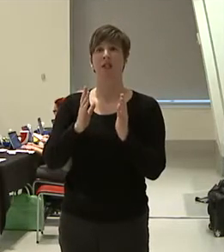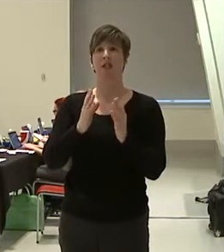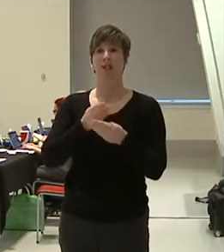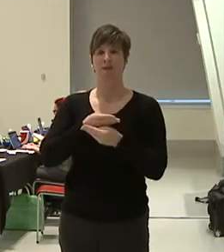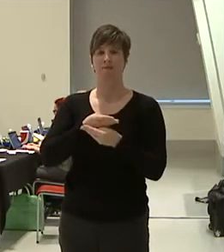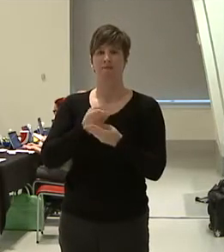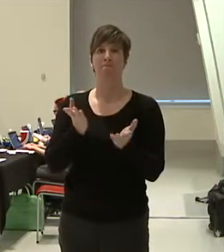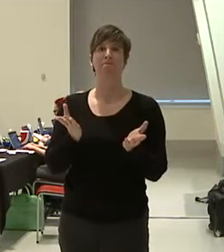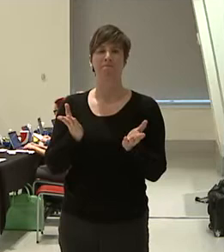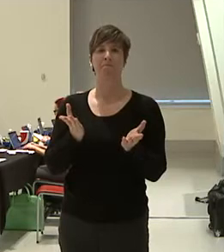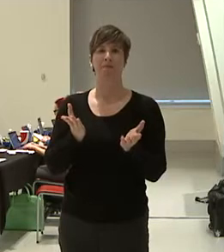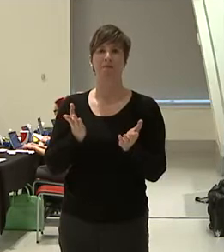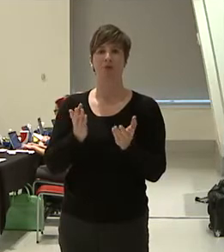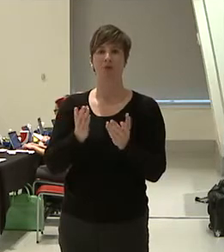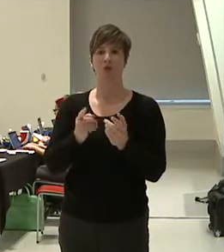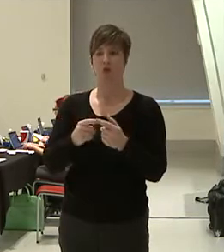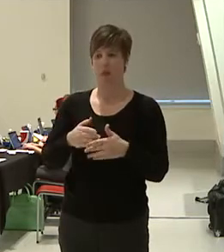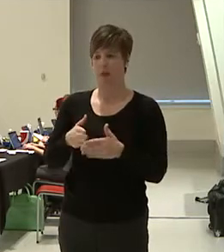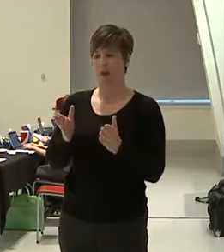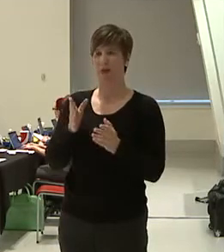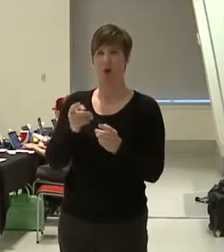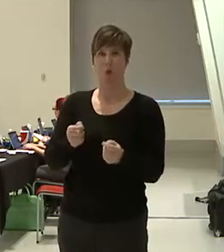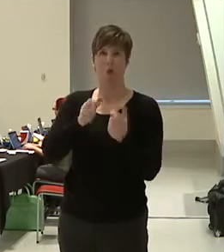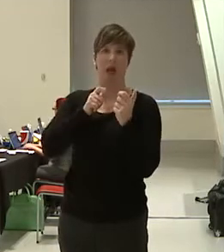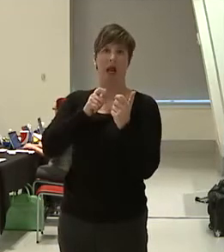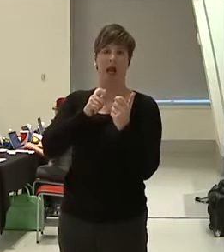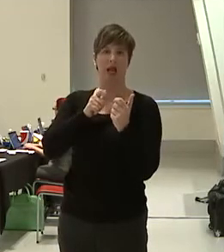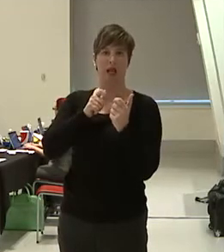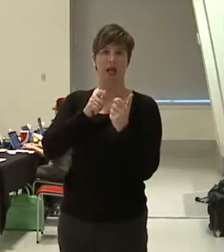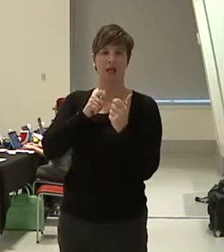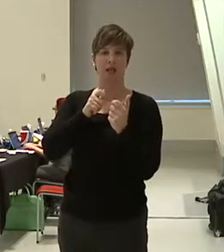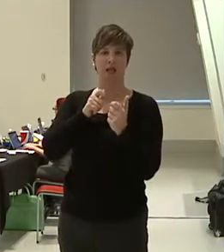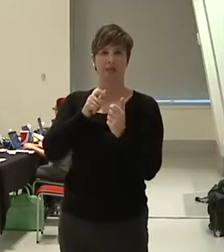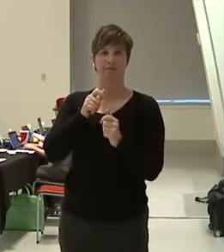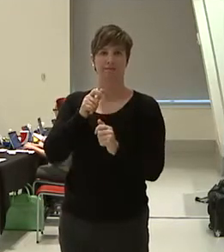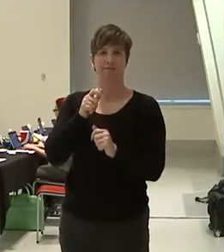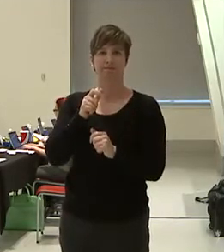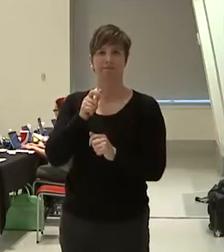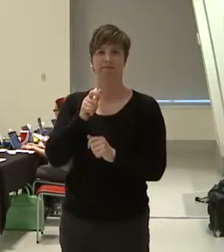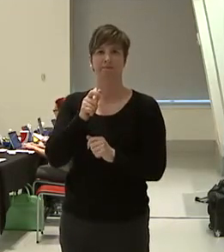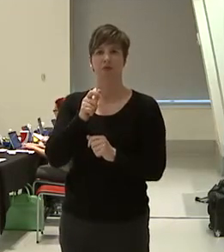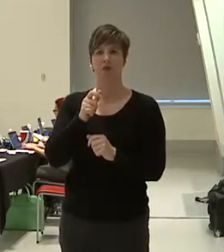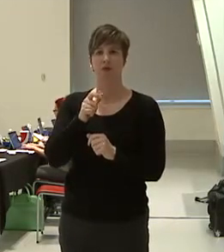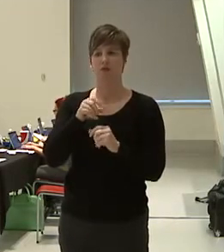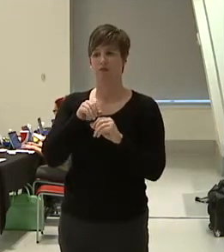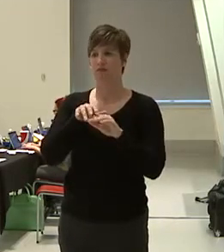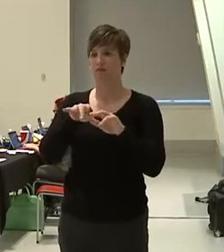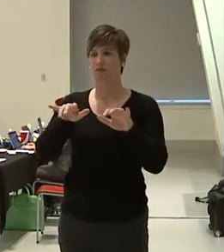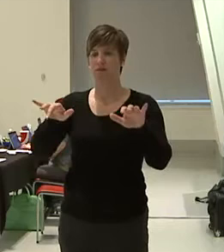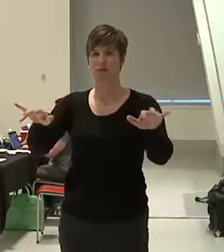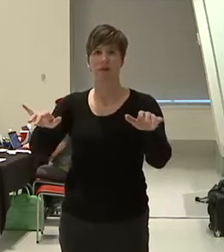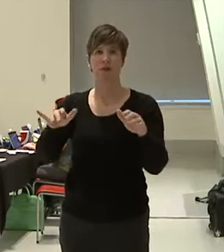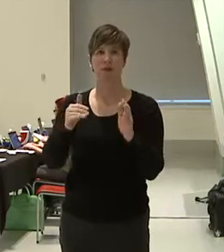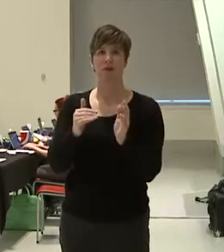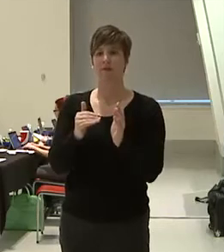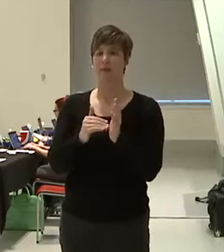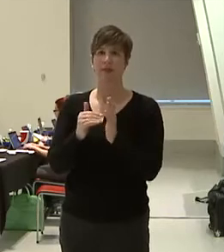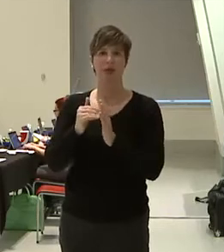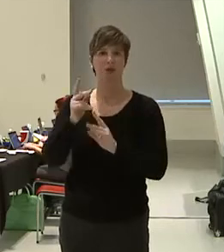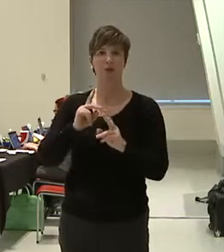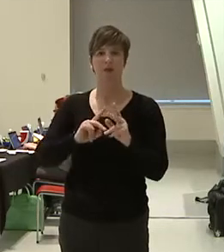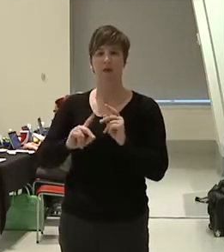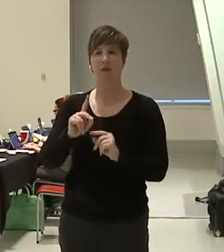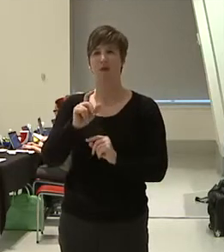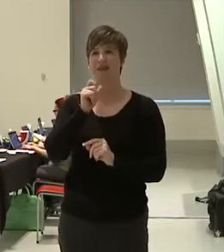to literally with the push of a button, as you said, to thousands, tens of thousands of people, is not